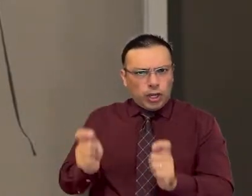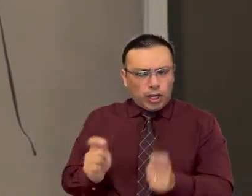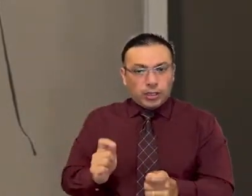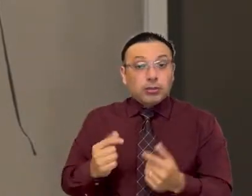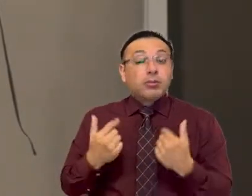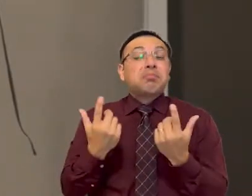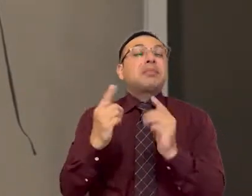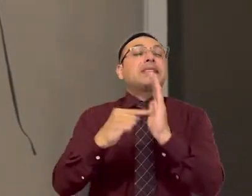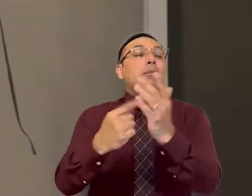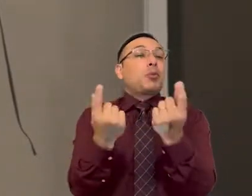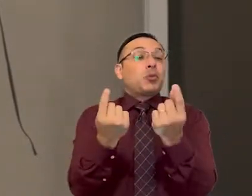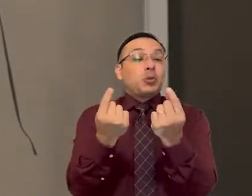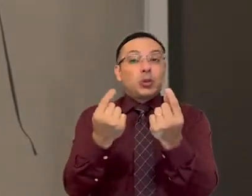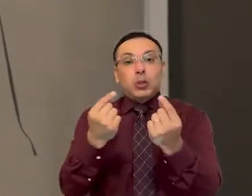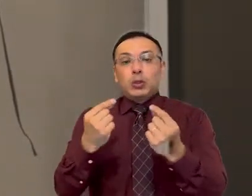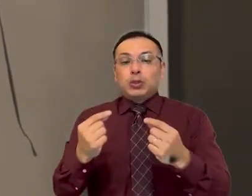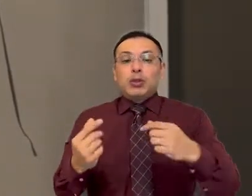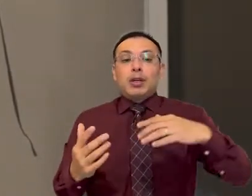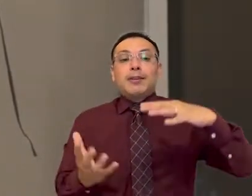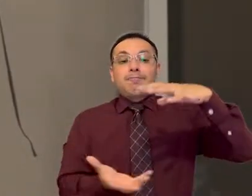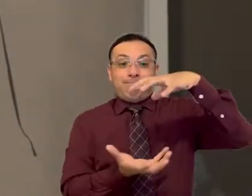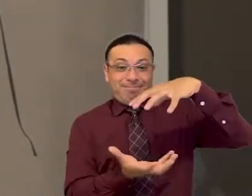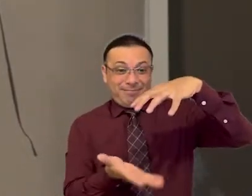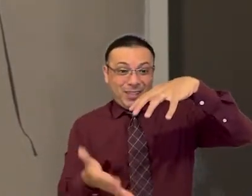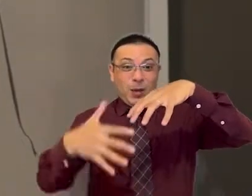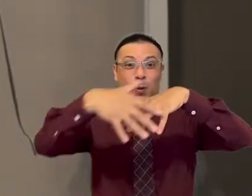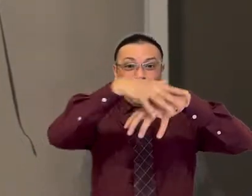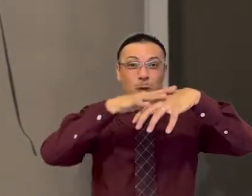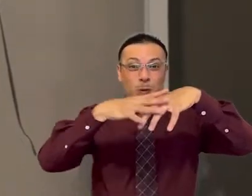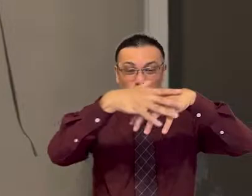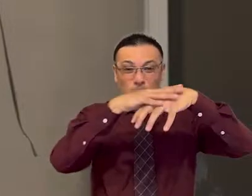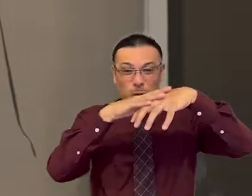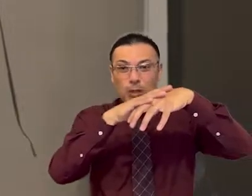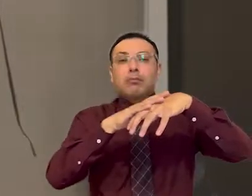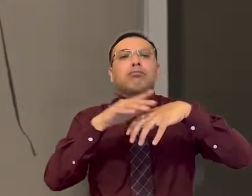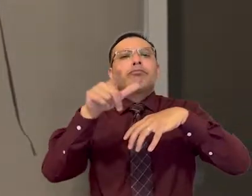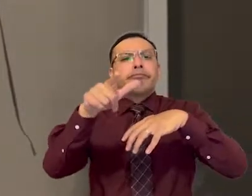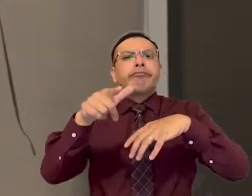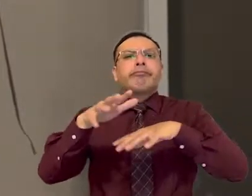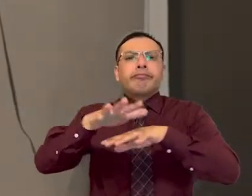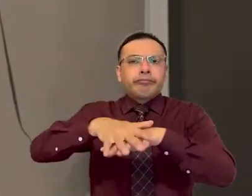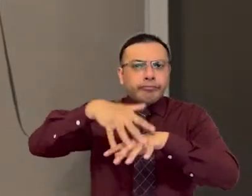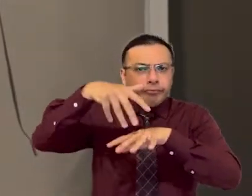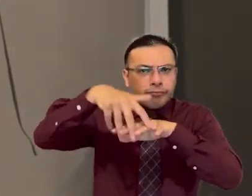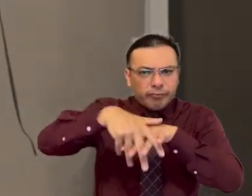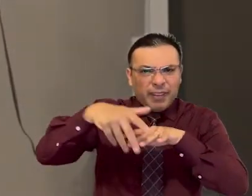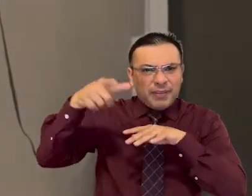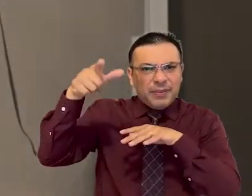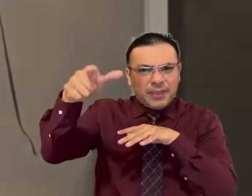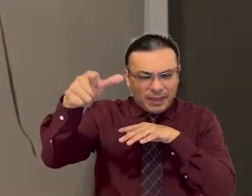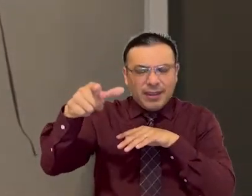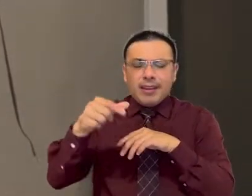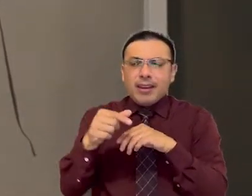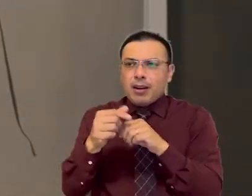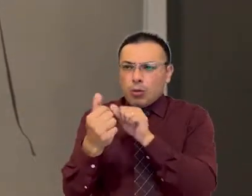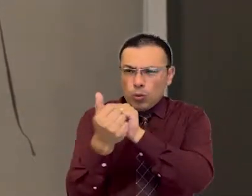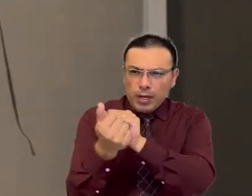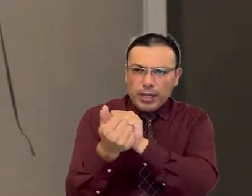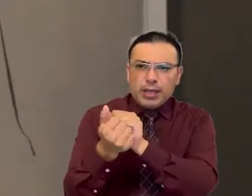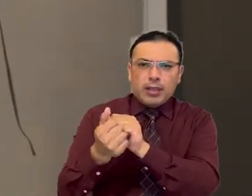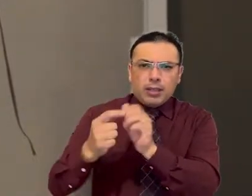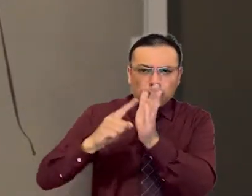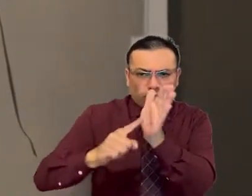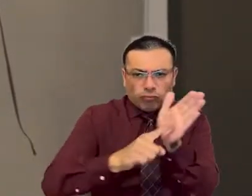up in the Arctic with native indigenous groups. And as we know, the Arctic and some may